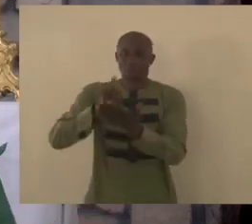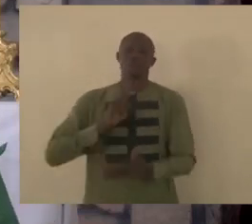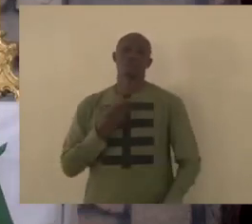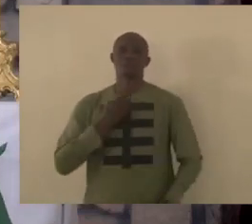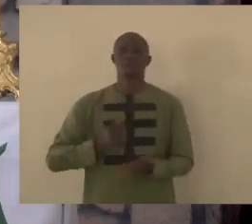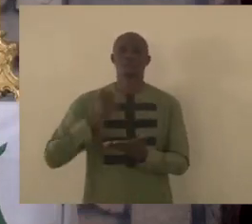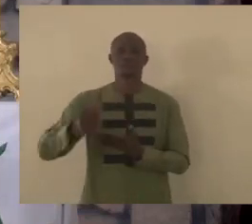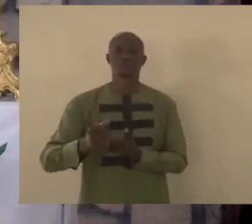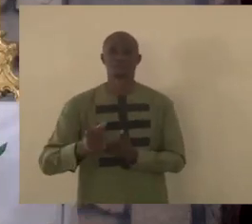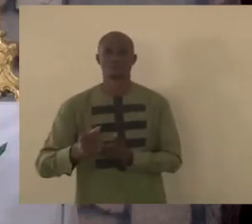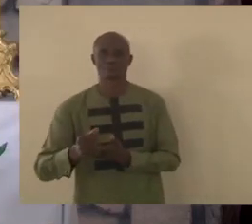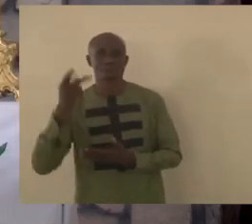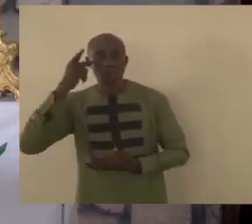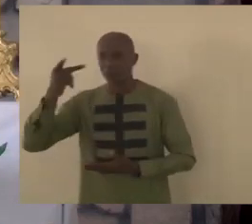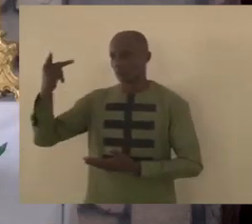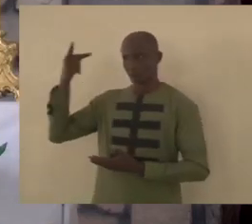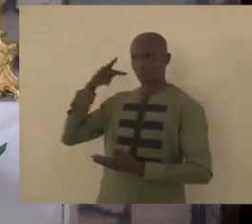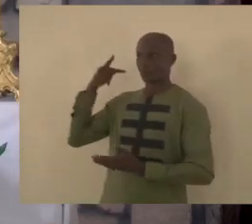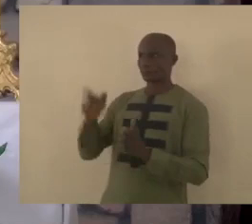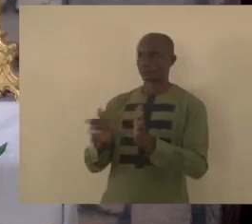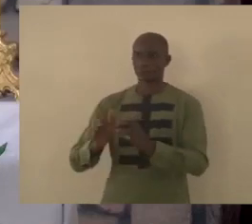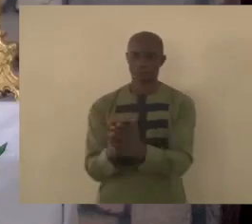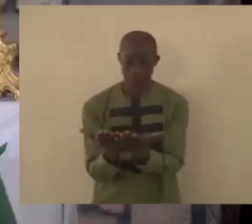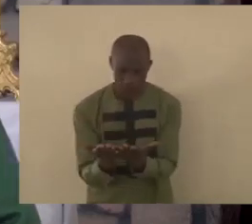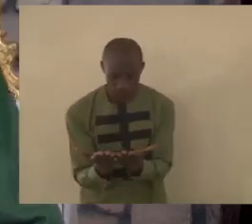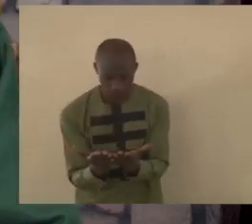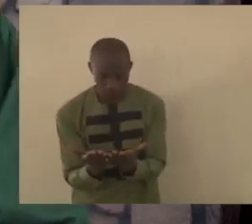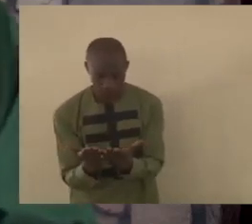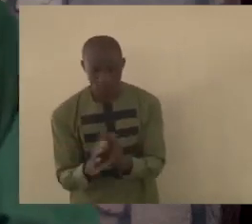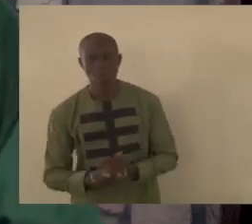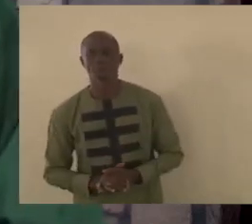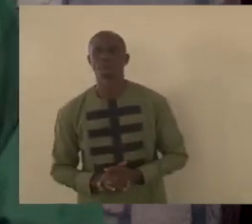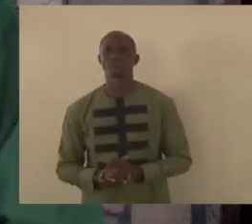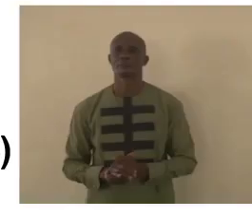us. Amen. Scriptural passages for reflection.